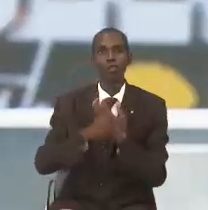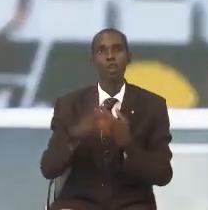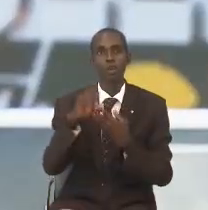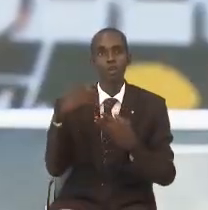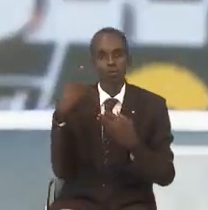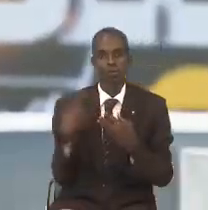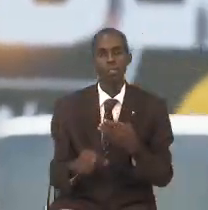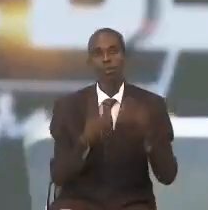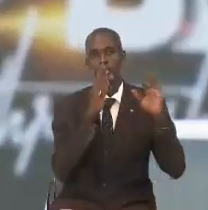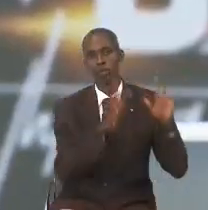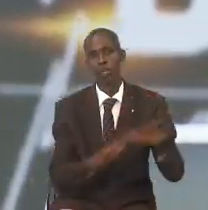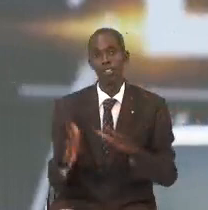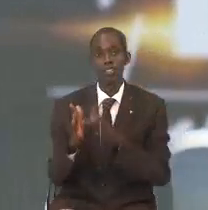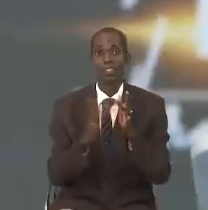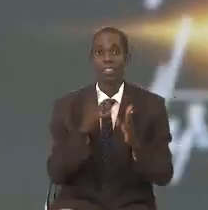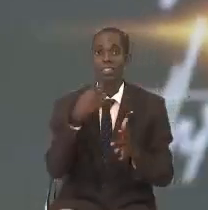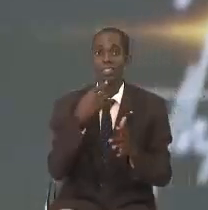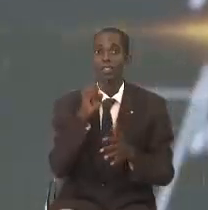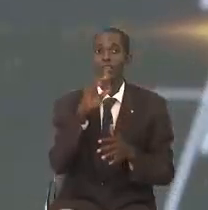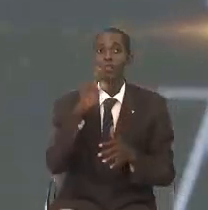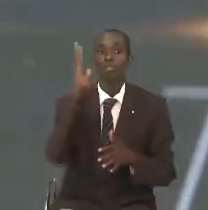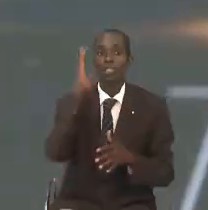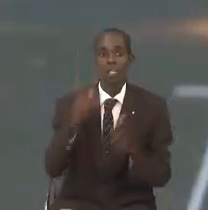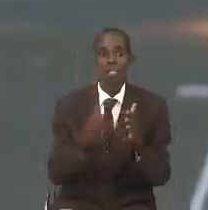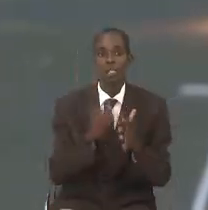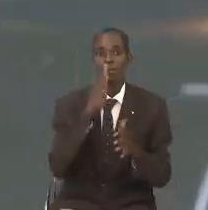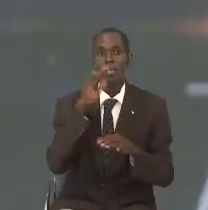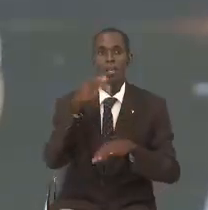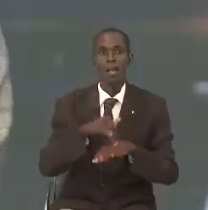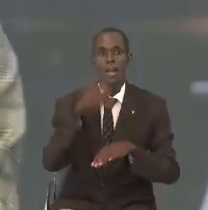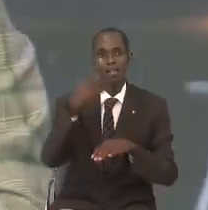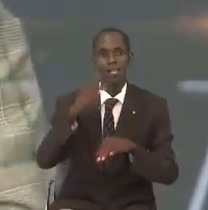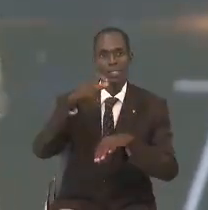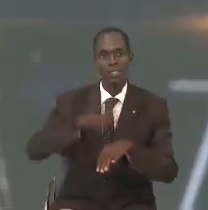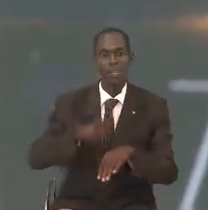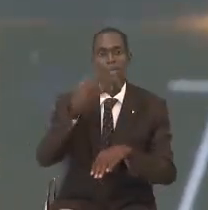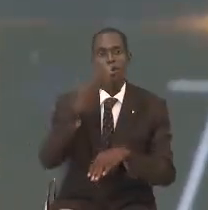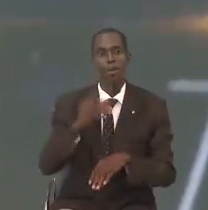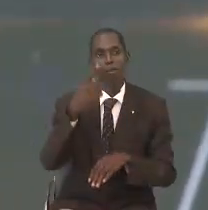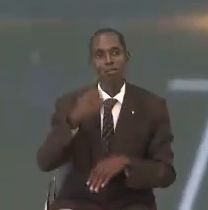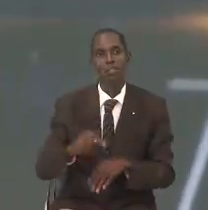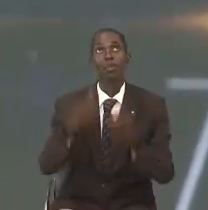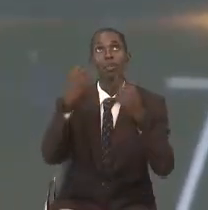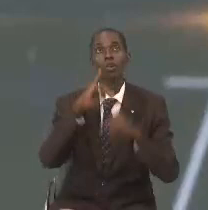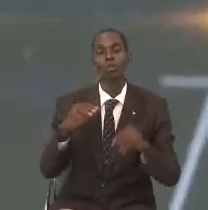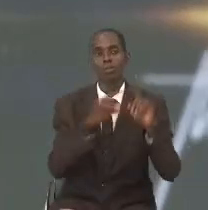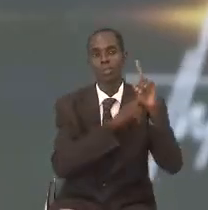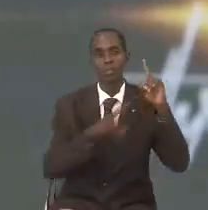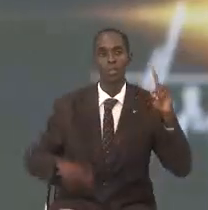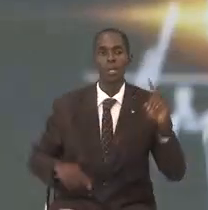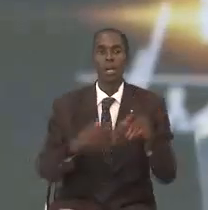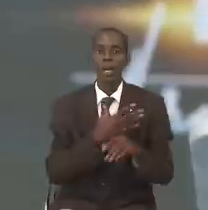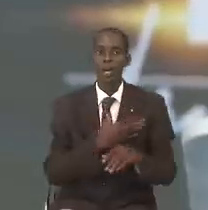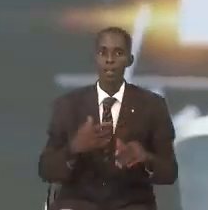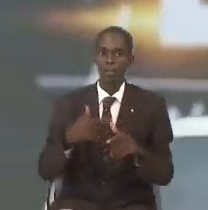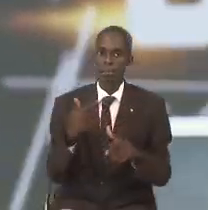said, so shall it be at the time of the coming of the Lord. And then he